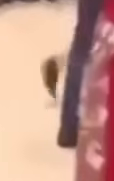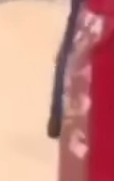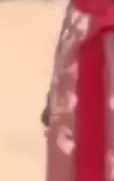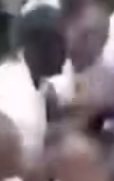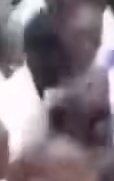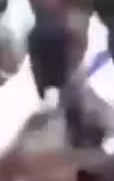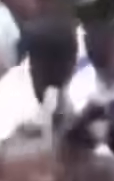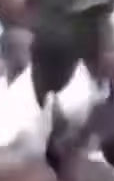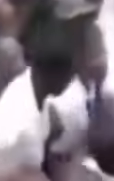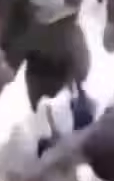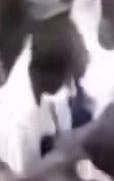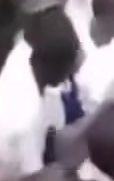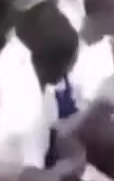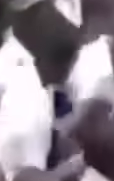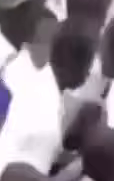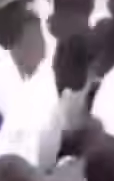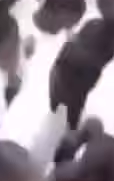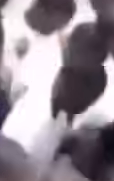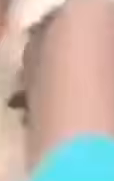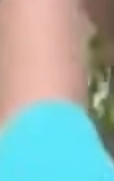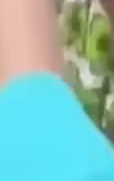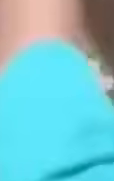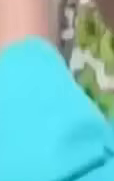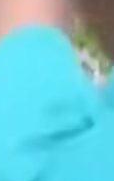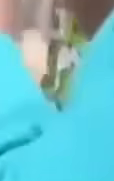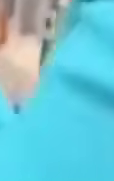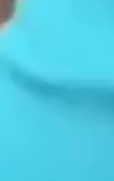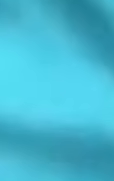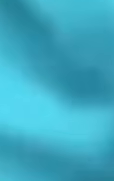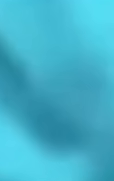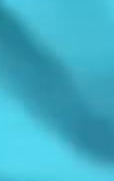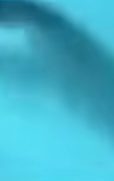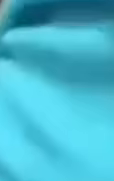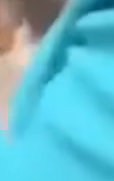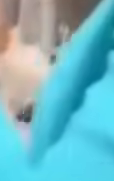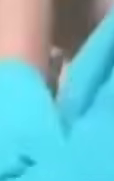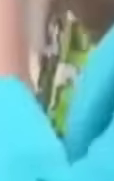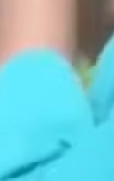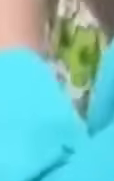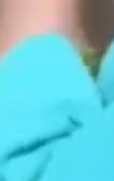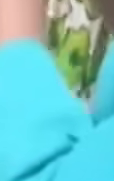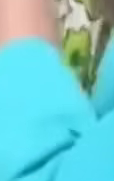Pulezidenti Museveni atongozza enkola eruubirira okutaasa obutonde bw'ensi nga baakusimba emiti akakadde kalamba.